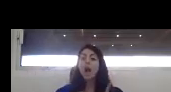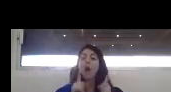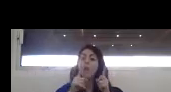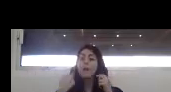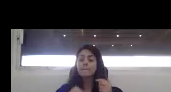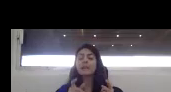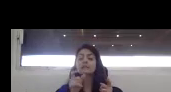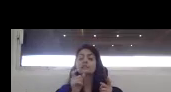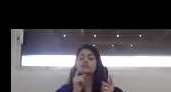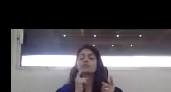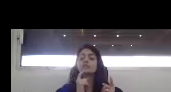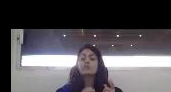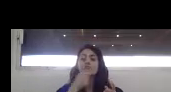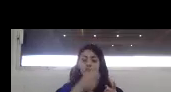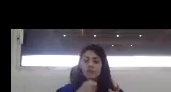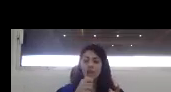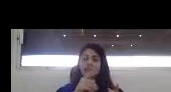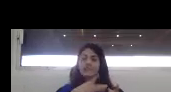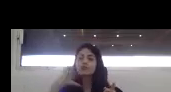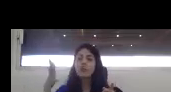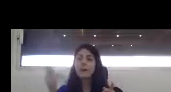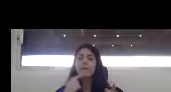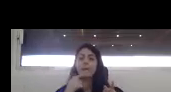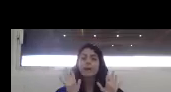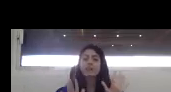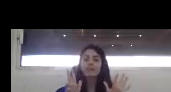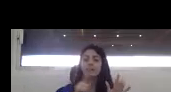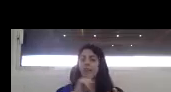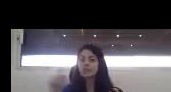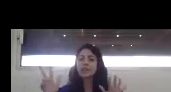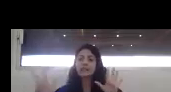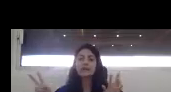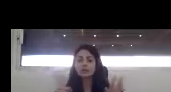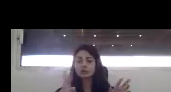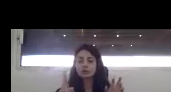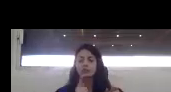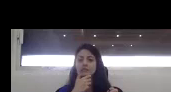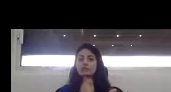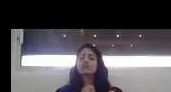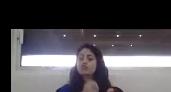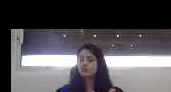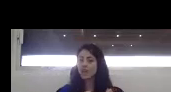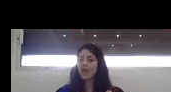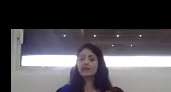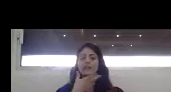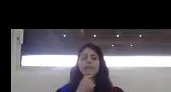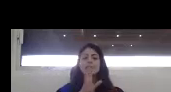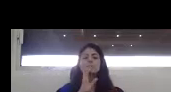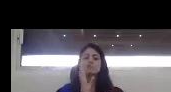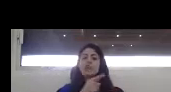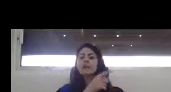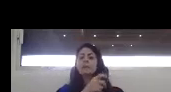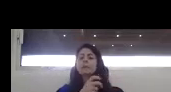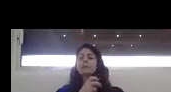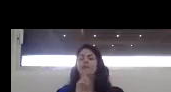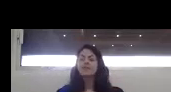of social and economic inclusion that they face as they transition from leaving their homes or institutions to accessing education. So